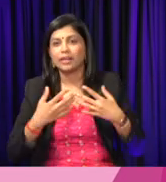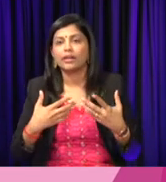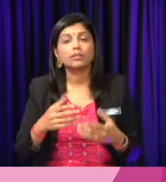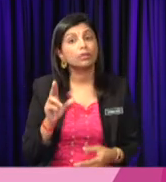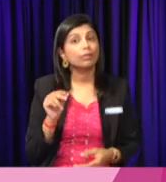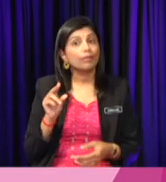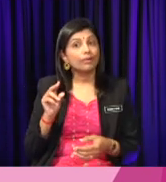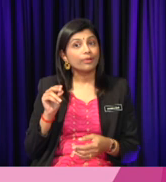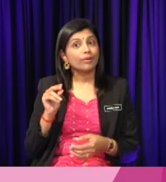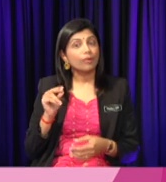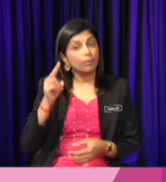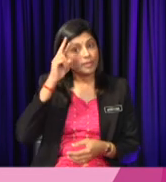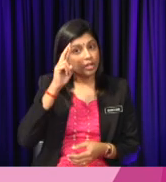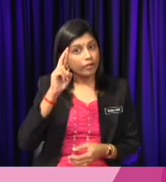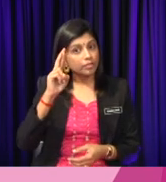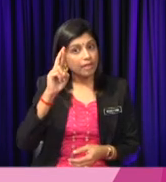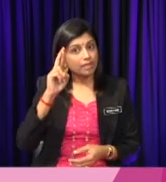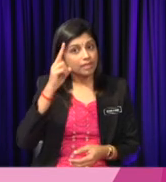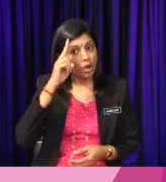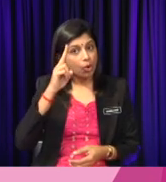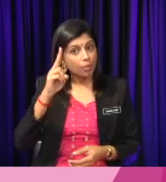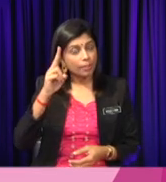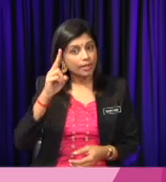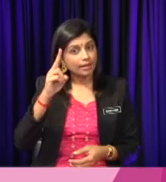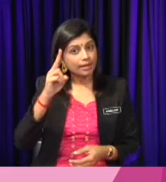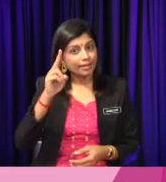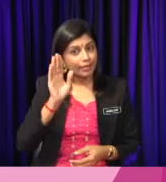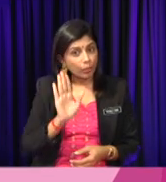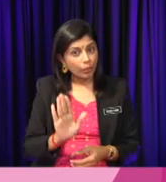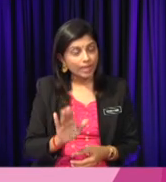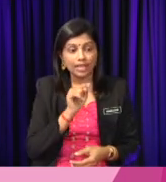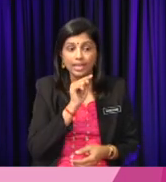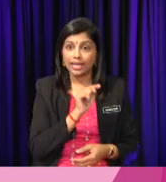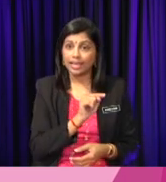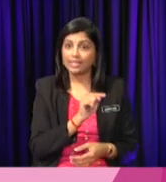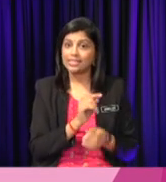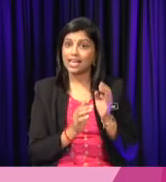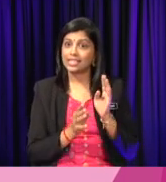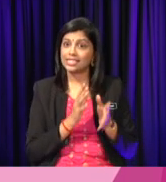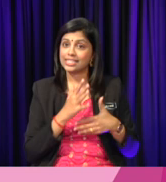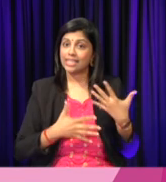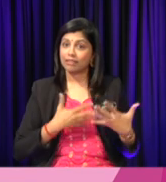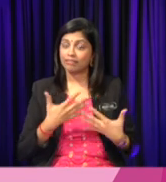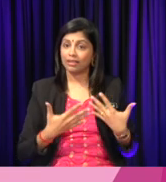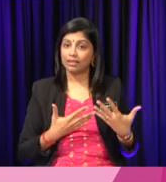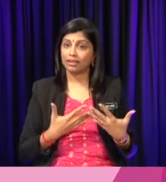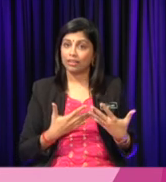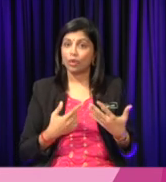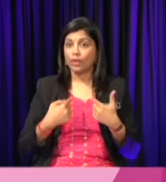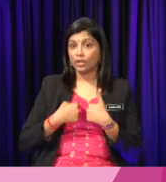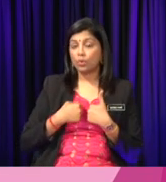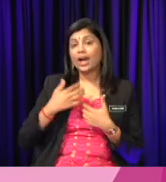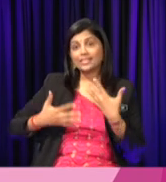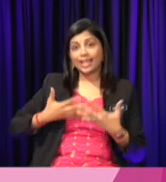answer will be coming from candidate A. So when candidate B is speaking, candidate A will listen, and candidate A will